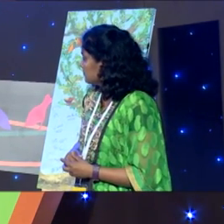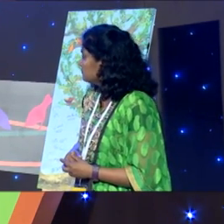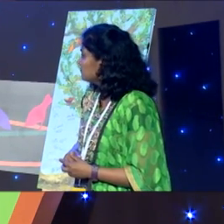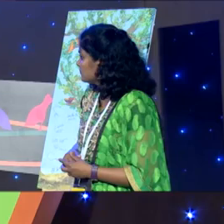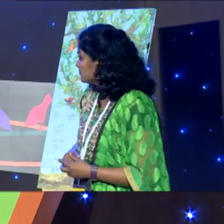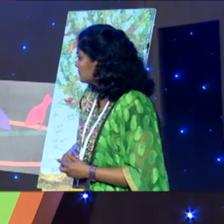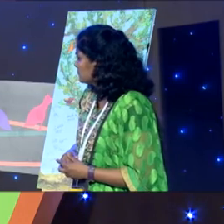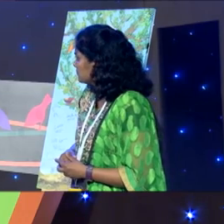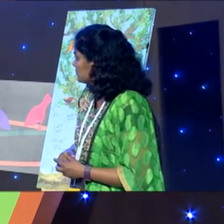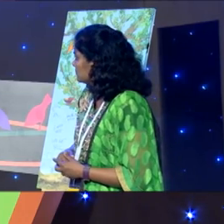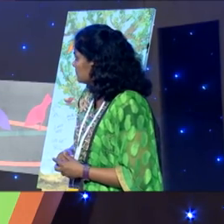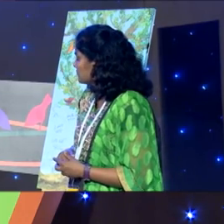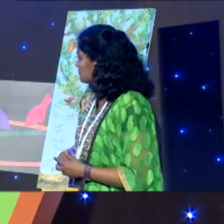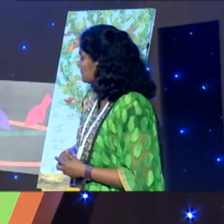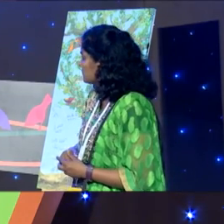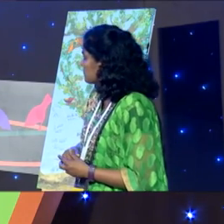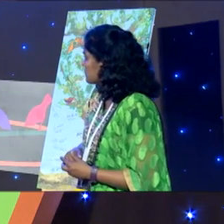mine illegally.